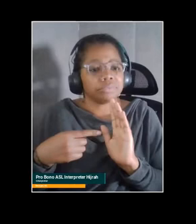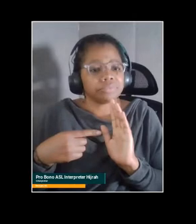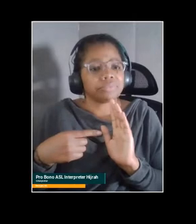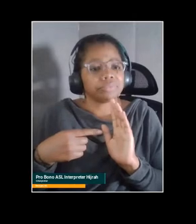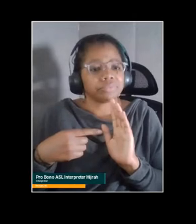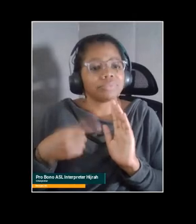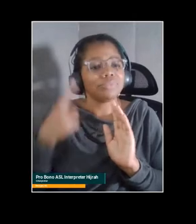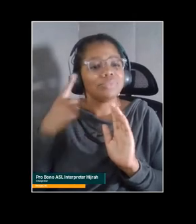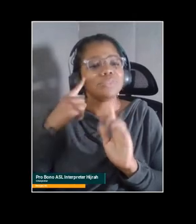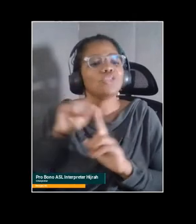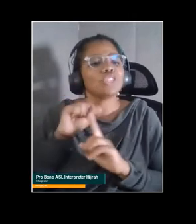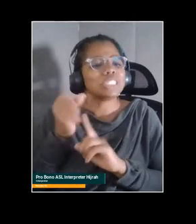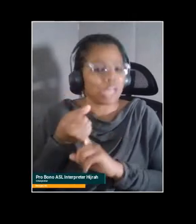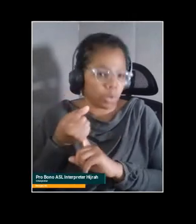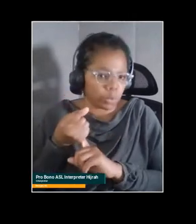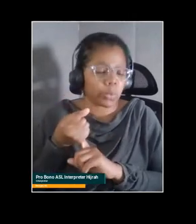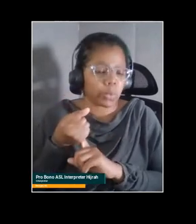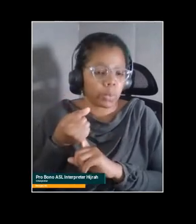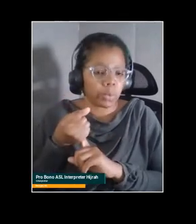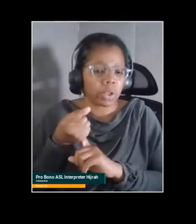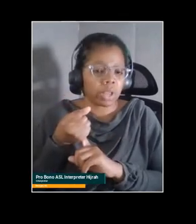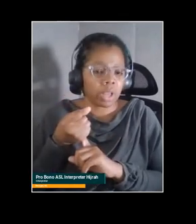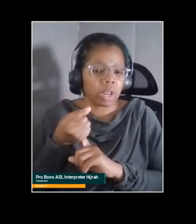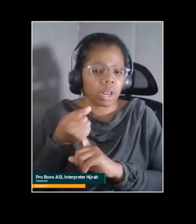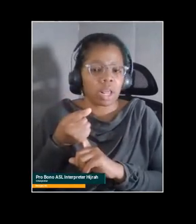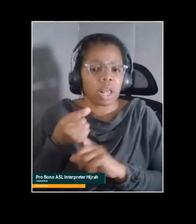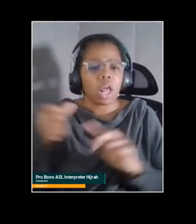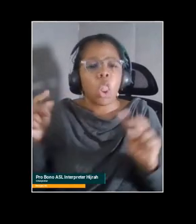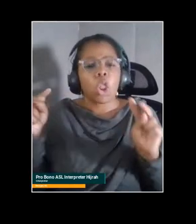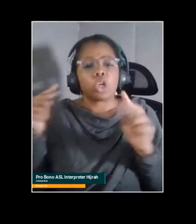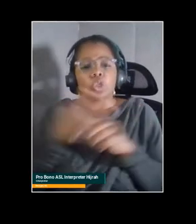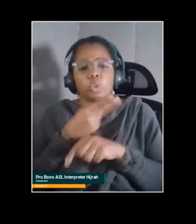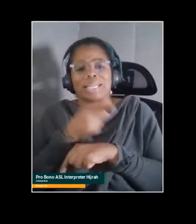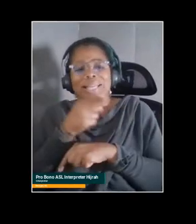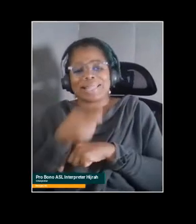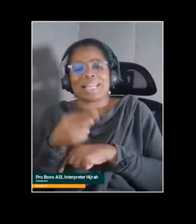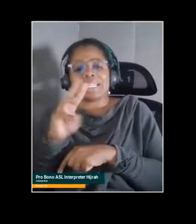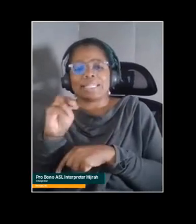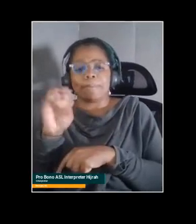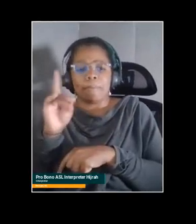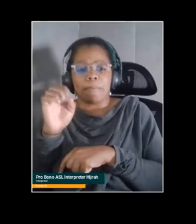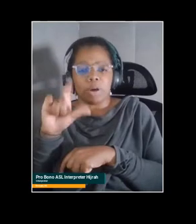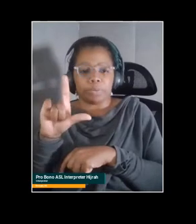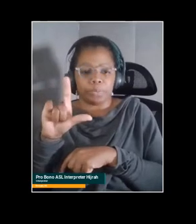of a scenario, climate change scenario, looking at this model.